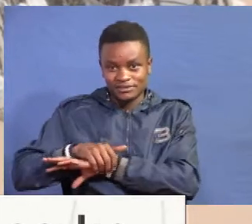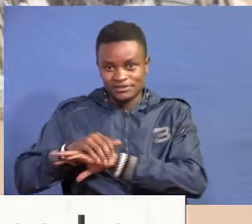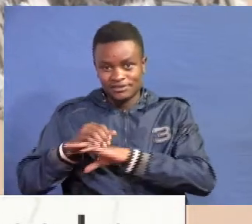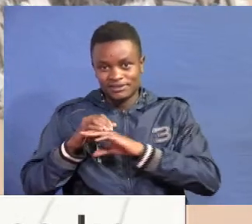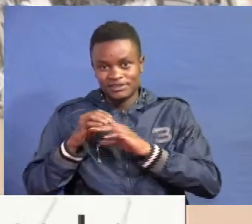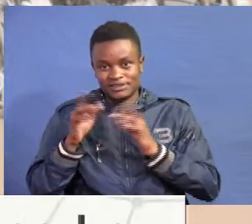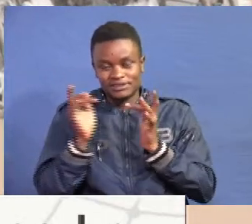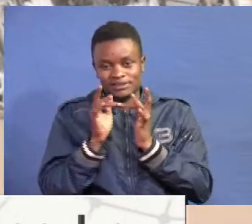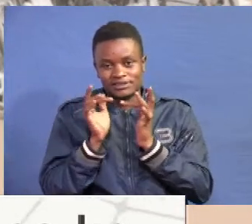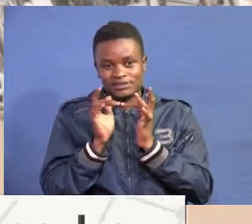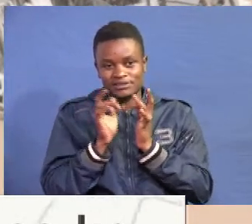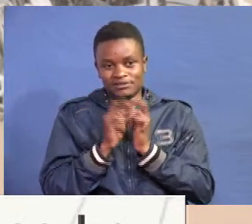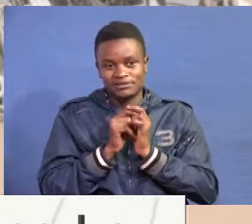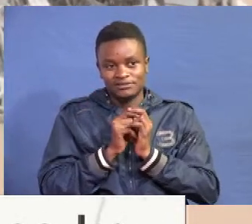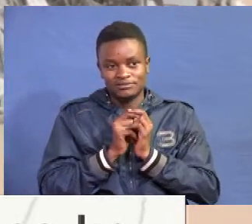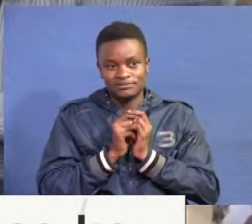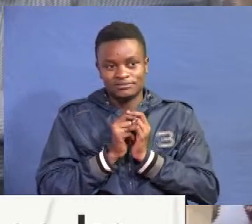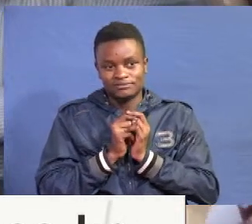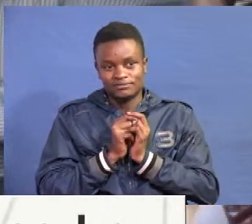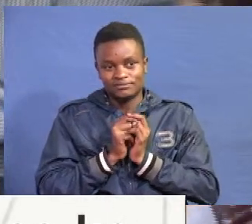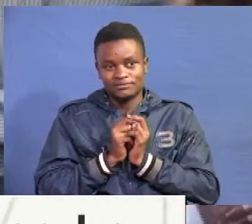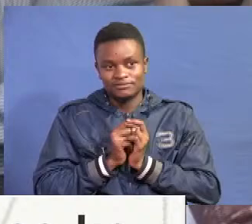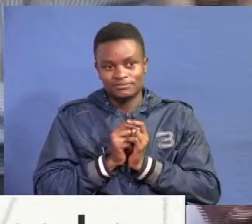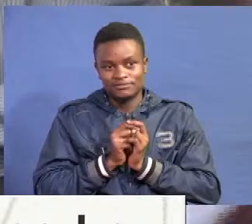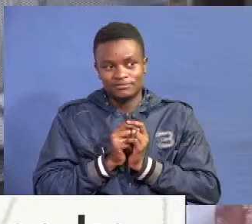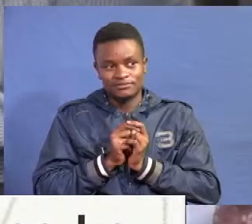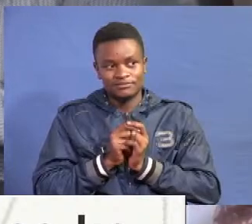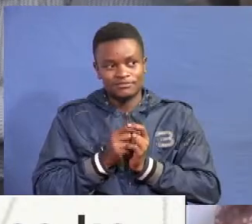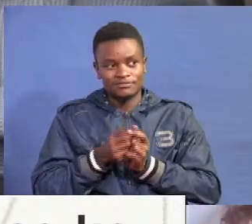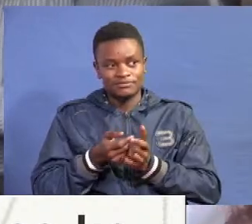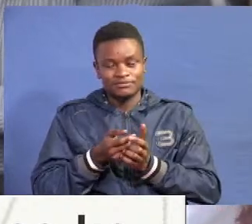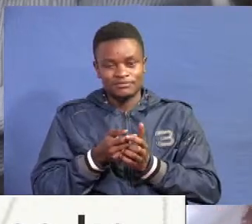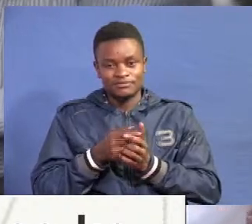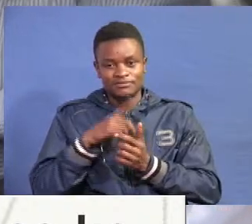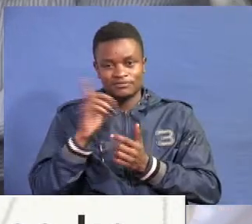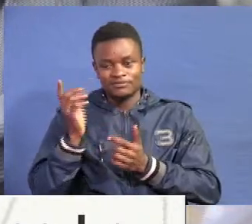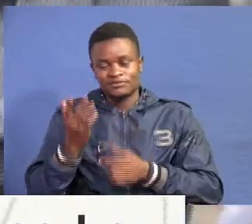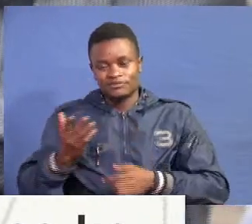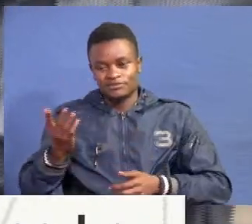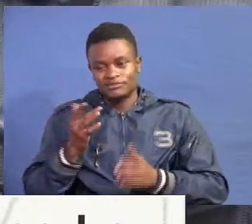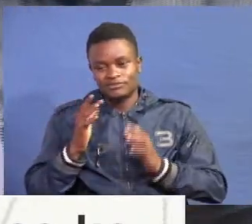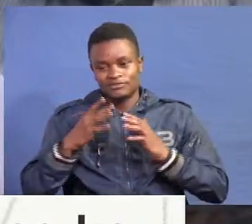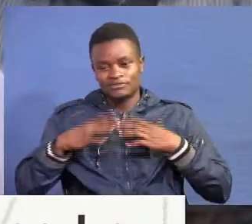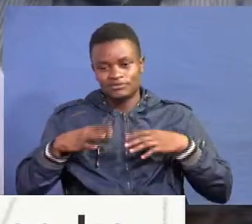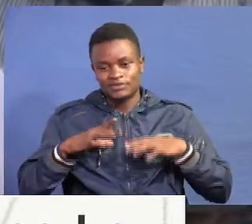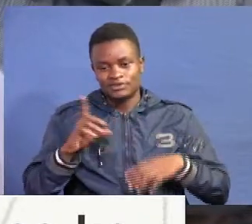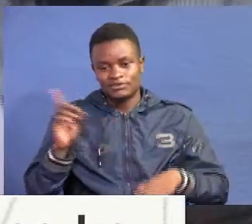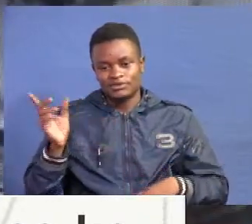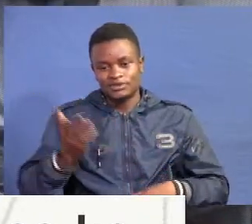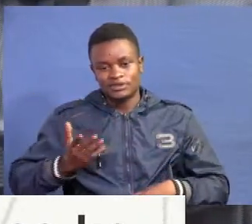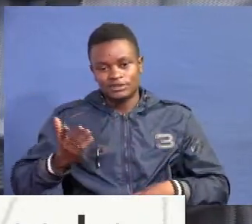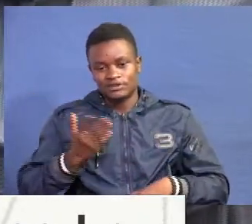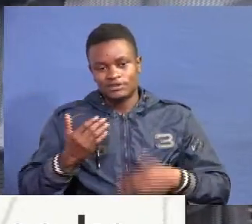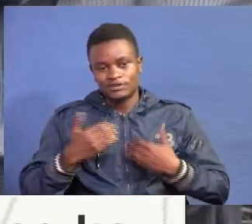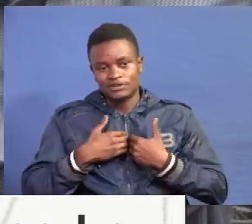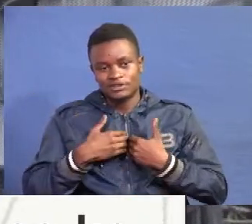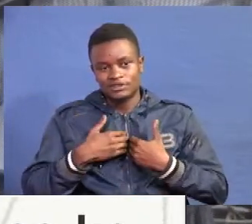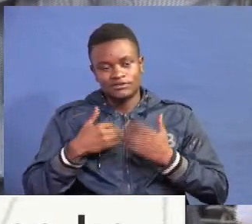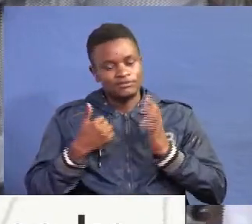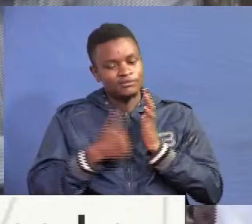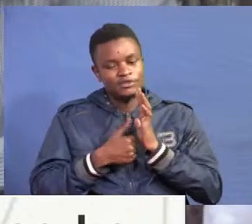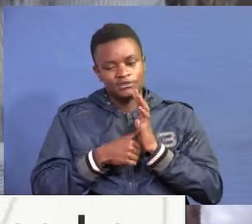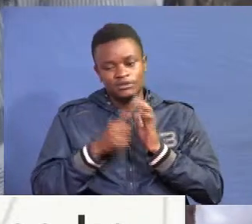mobile networks. Hapa watu wa Balich sisi tuko na matatizo mingi